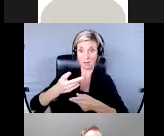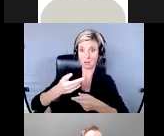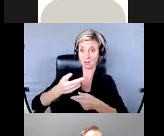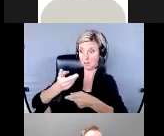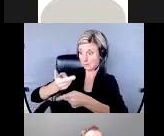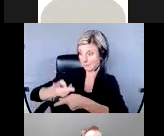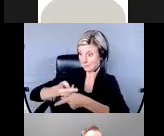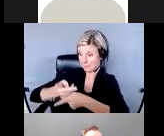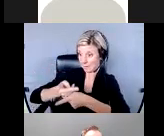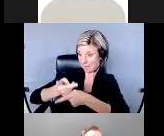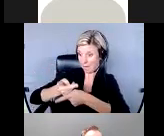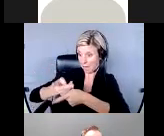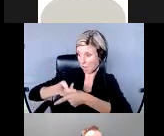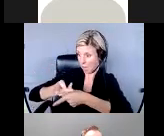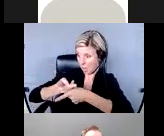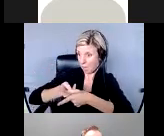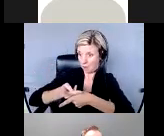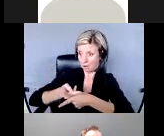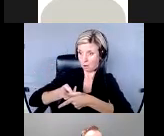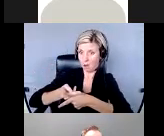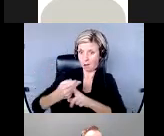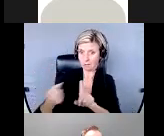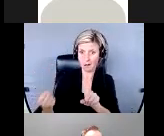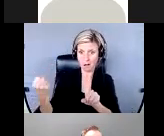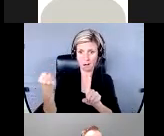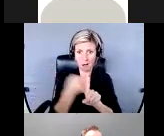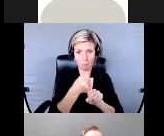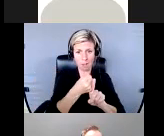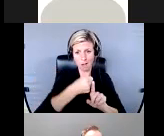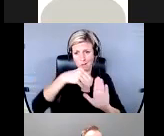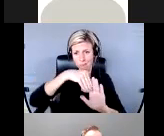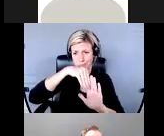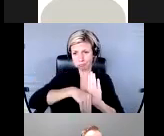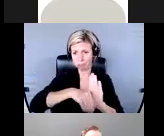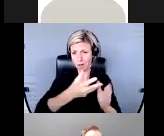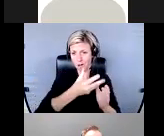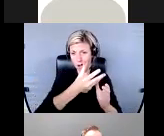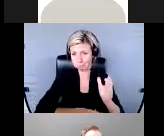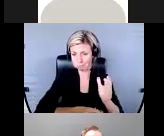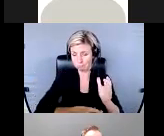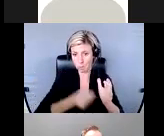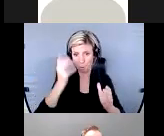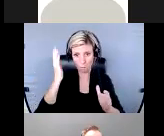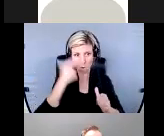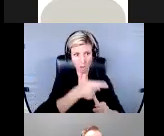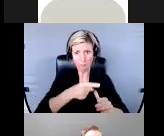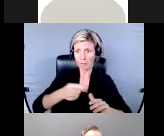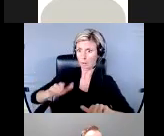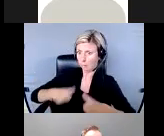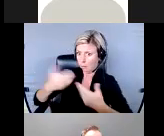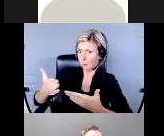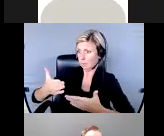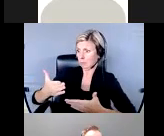of the unbelievable stress and lack of self-care that they are able to embark on because